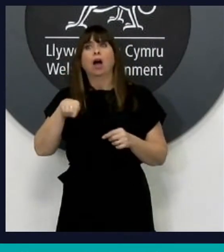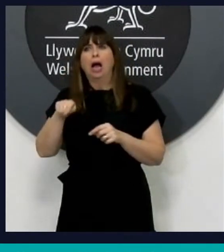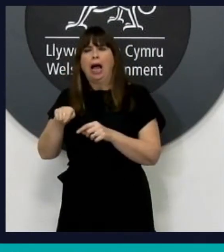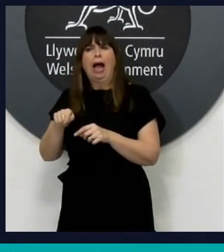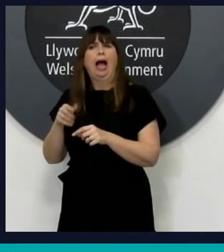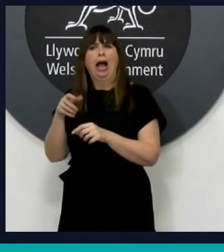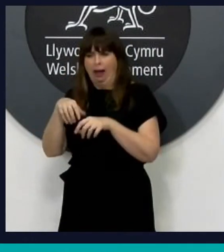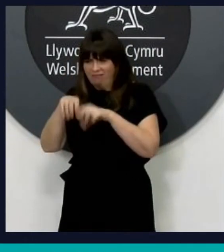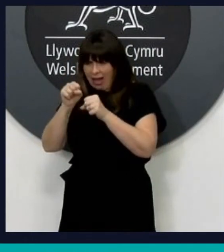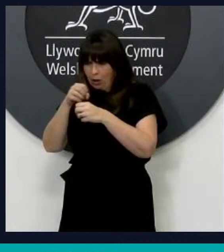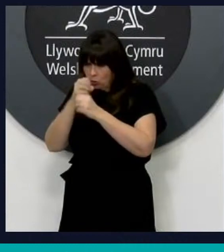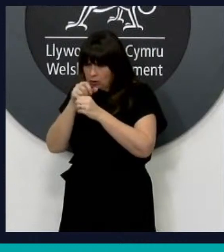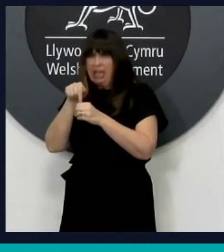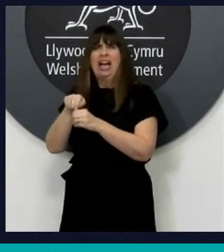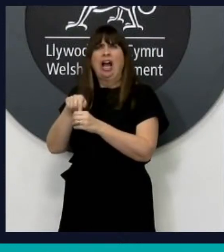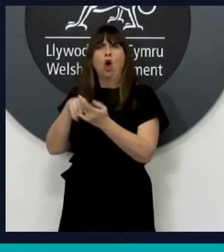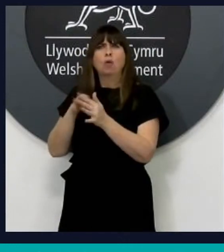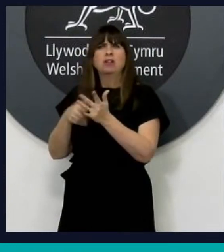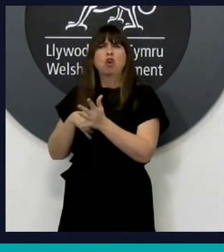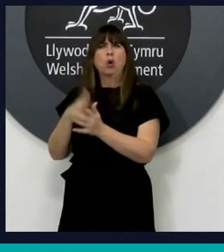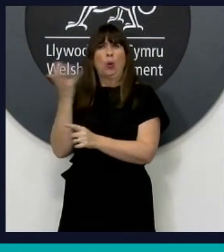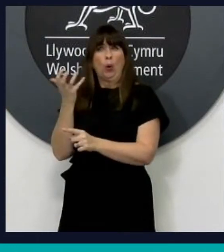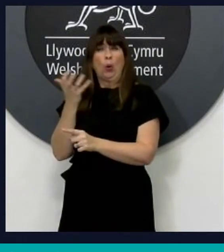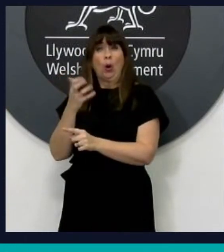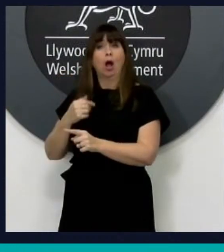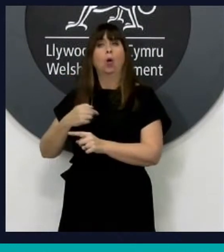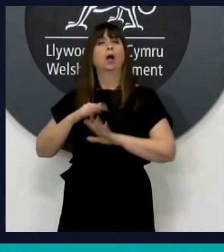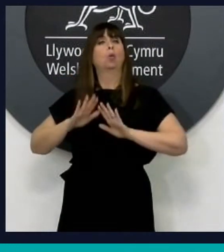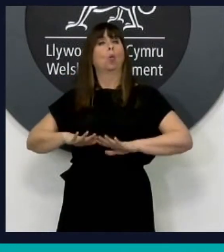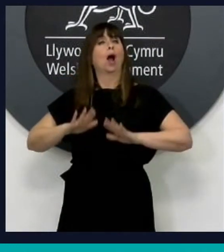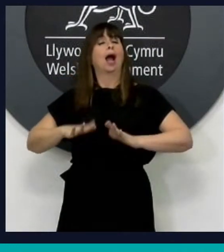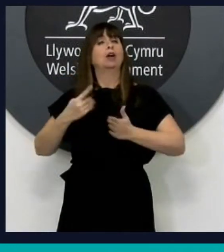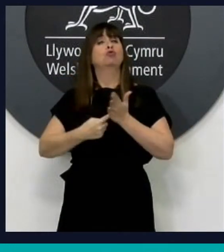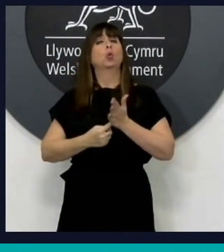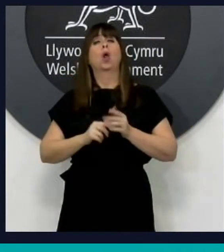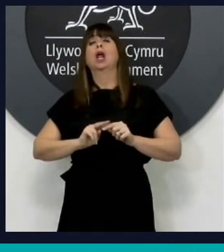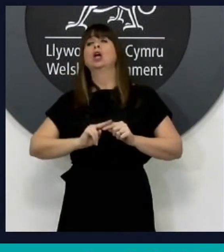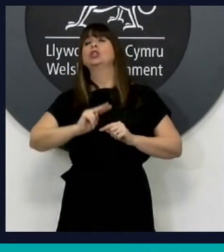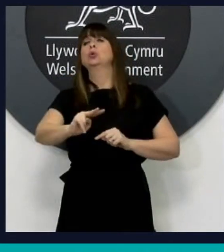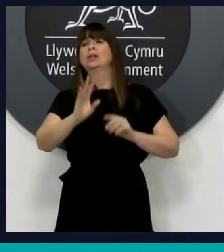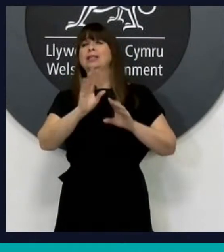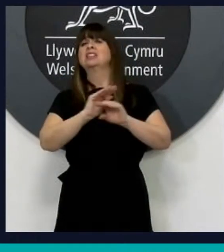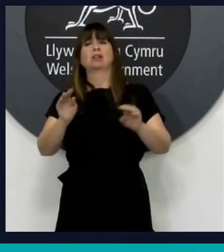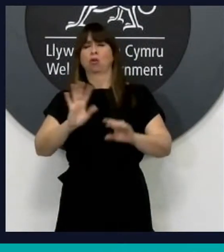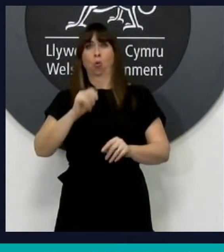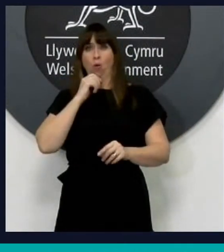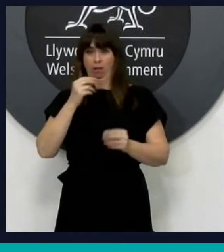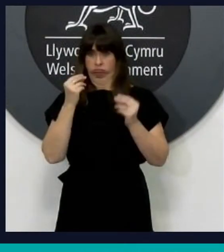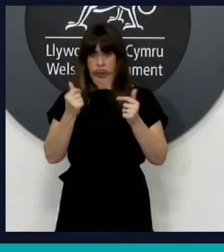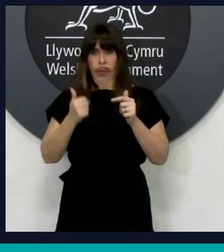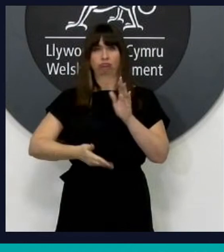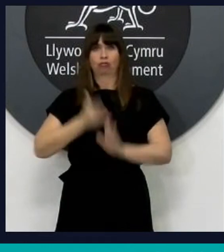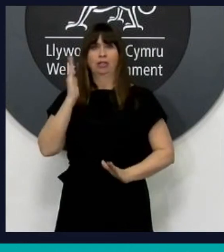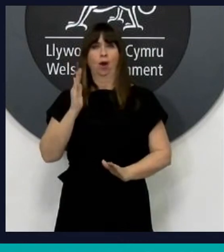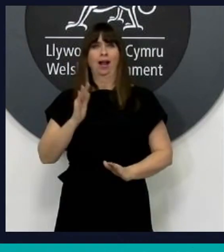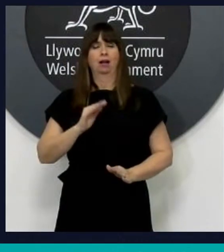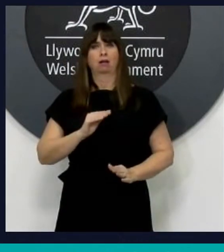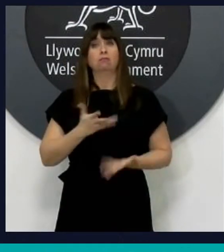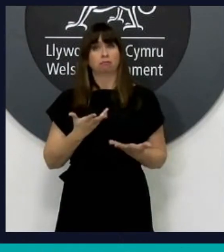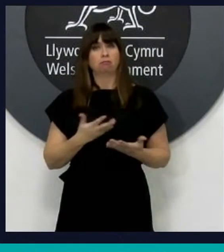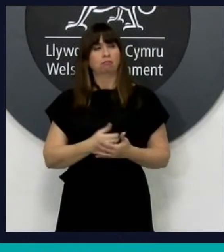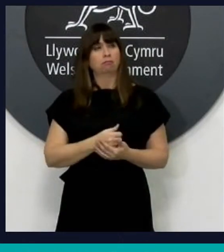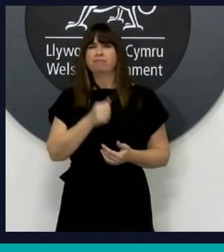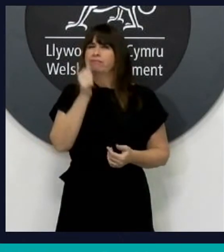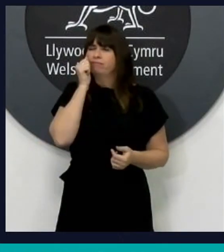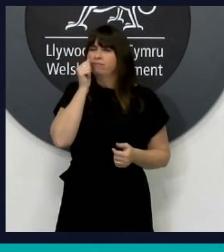make urgent changes, which is what we're doing today, and we've already done over the weekend, obviously. I absolutely understand that this is a